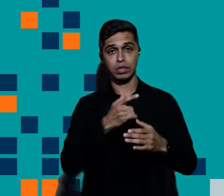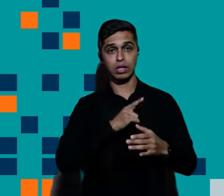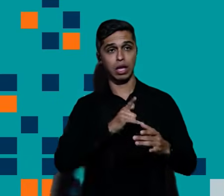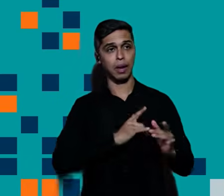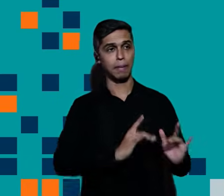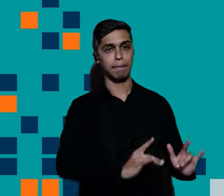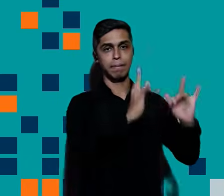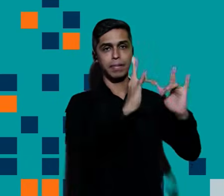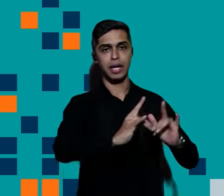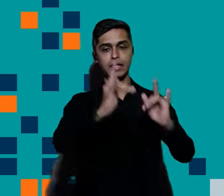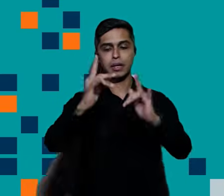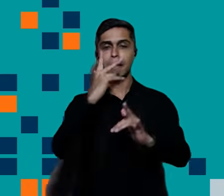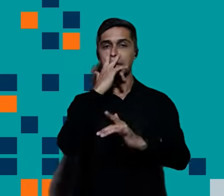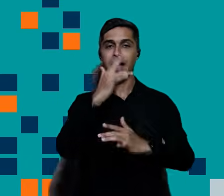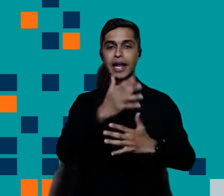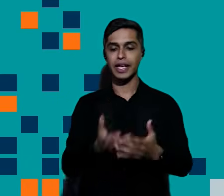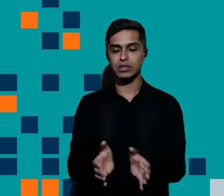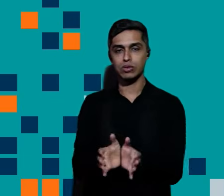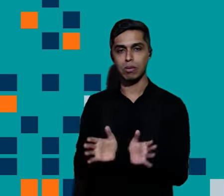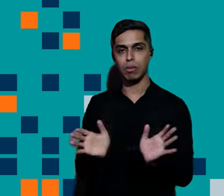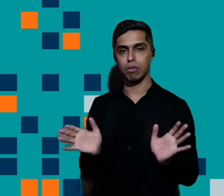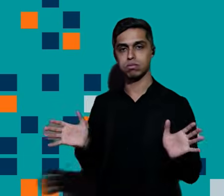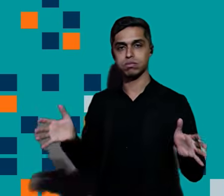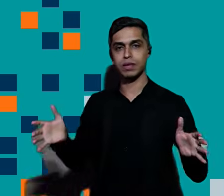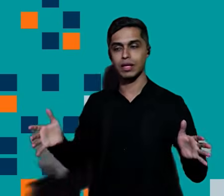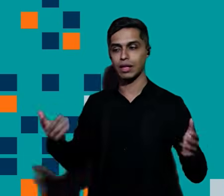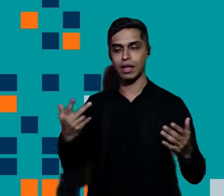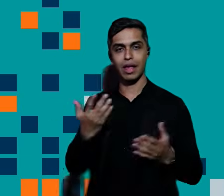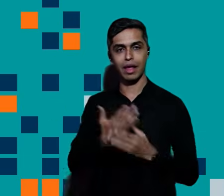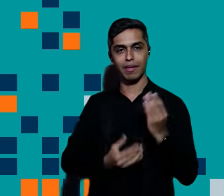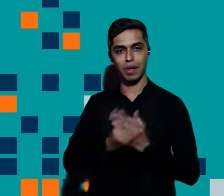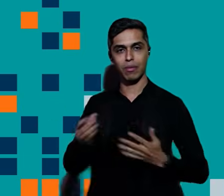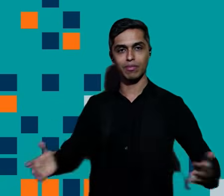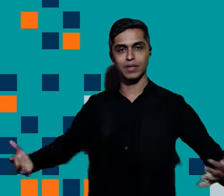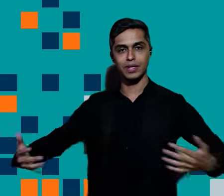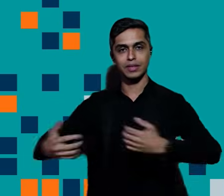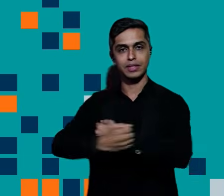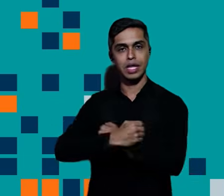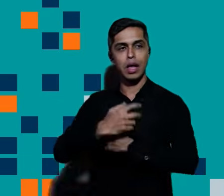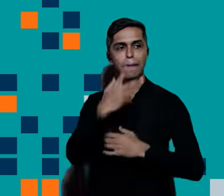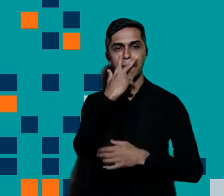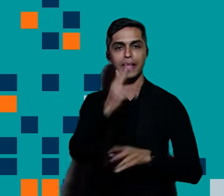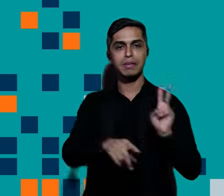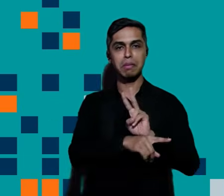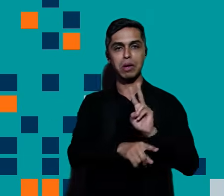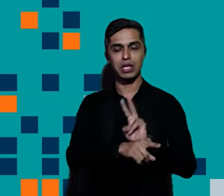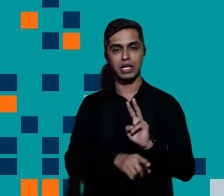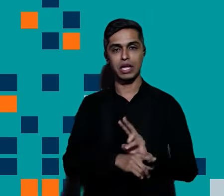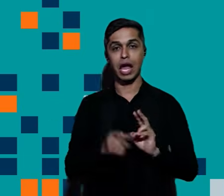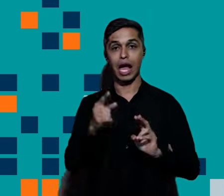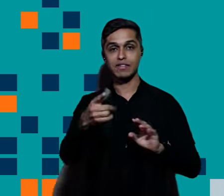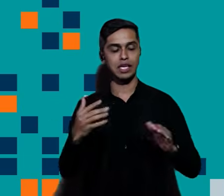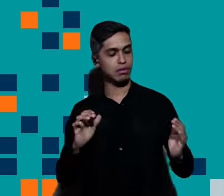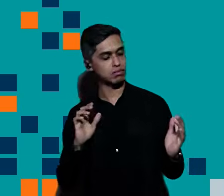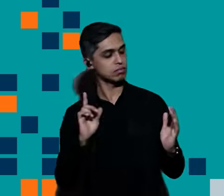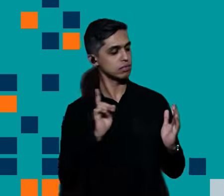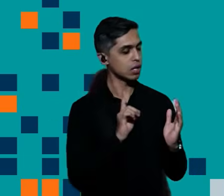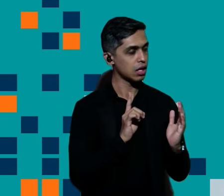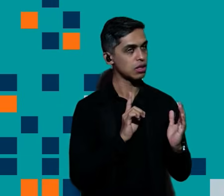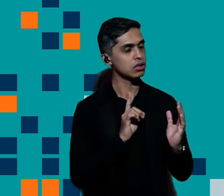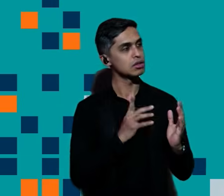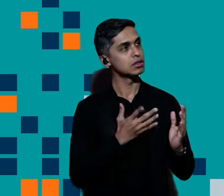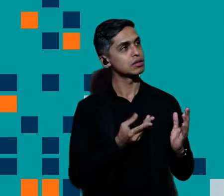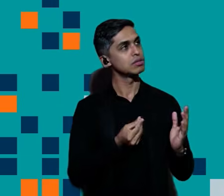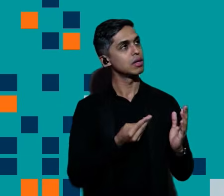out. There's a canopy that covers you and protects you. You move into the building. From the building, you then look into a courtyard, a new courtyard, and